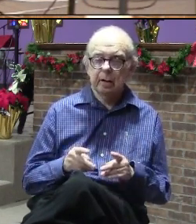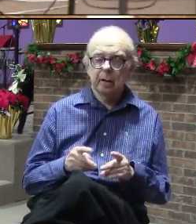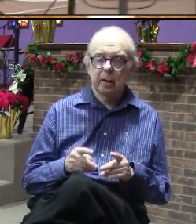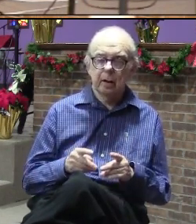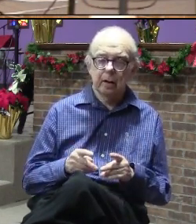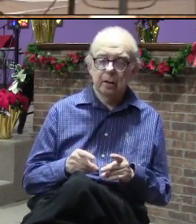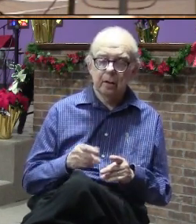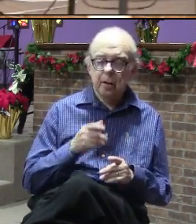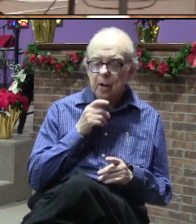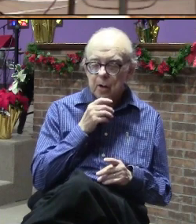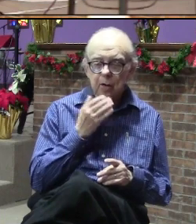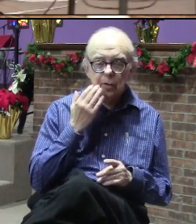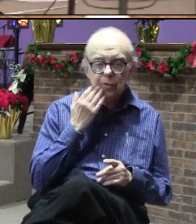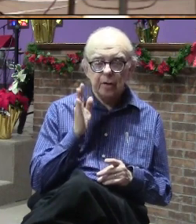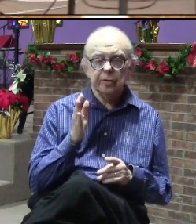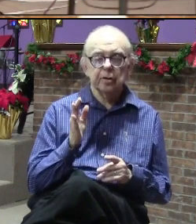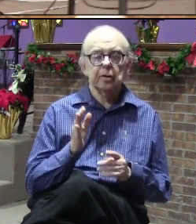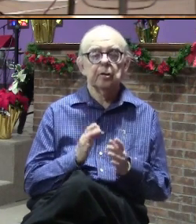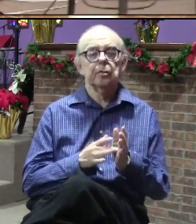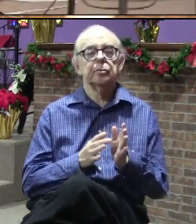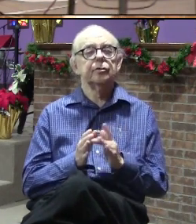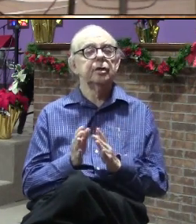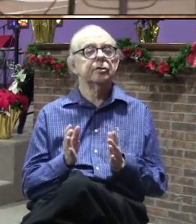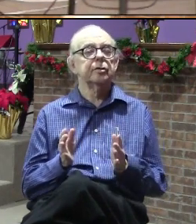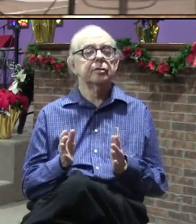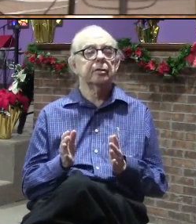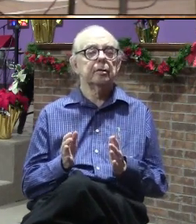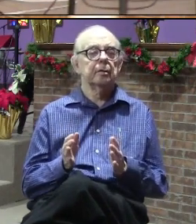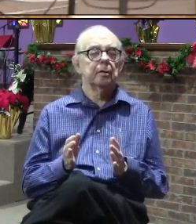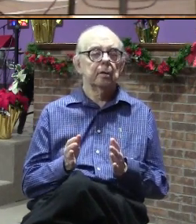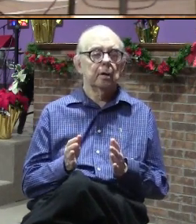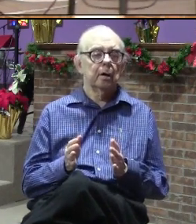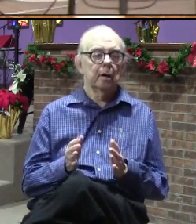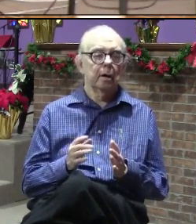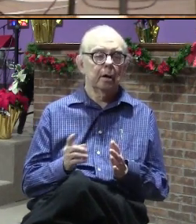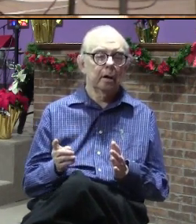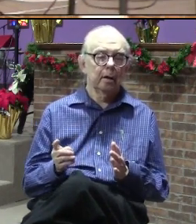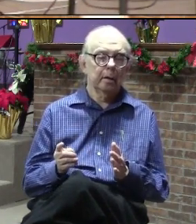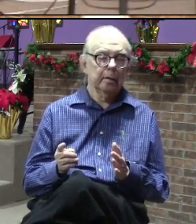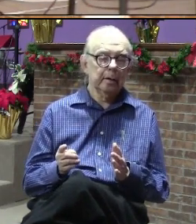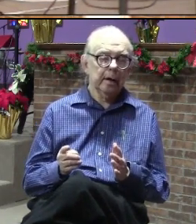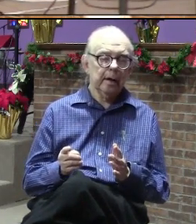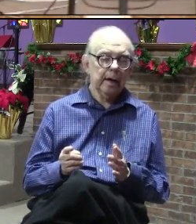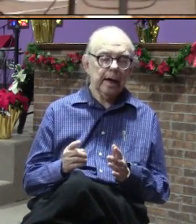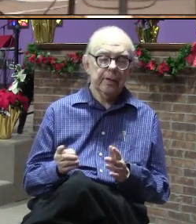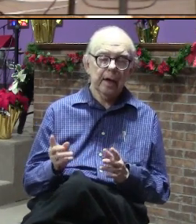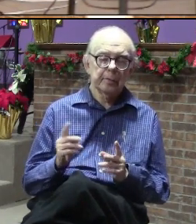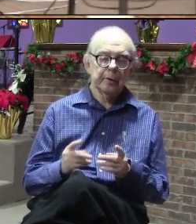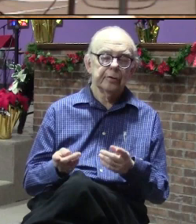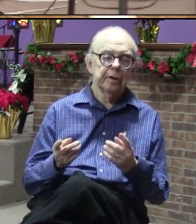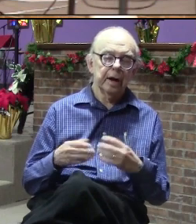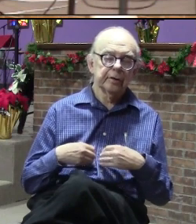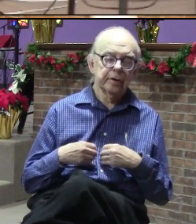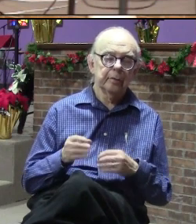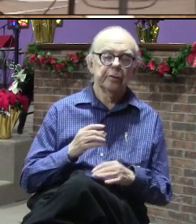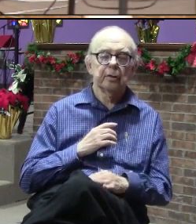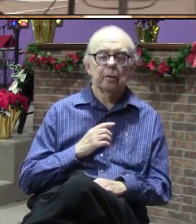who doesn't know Jesus and they come to know the Lord.